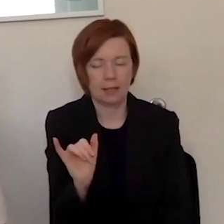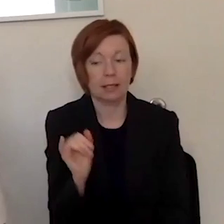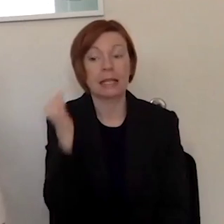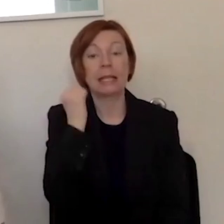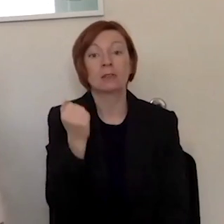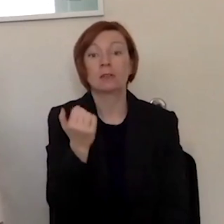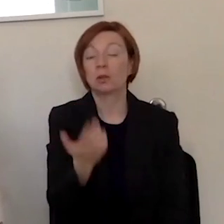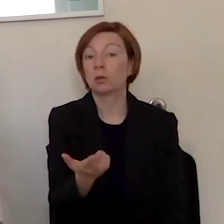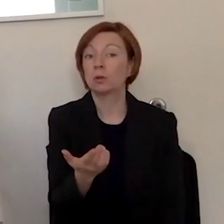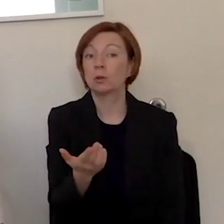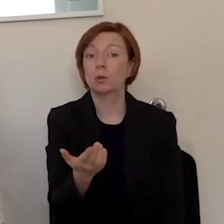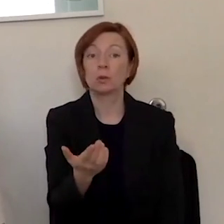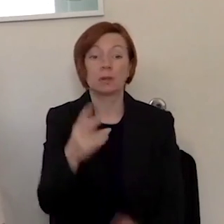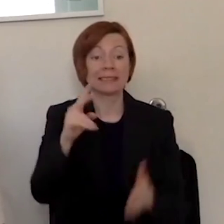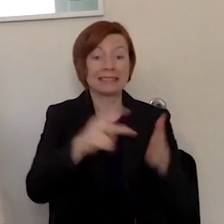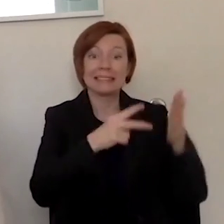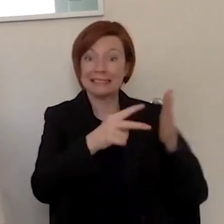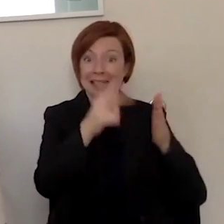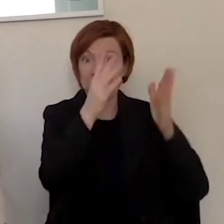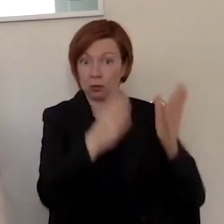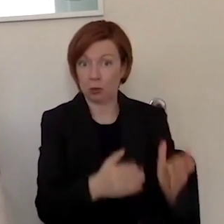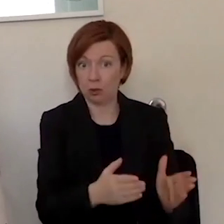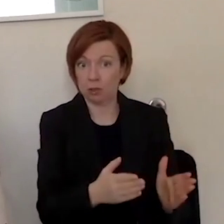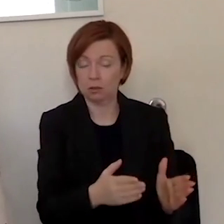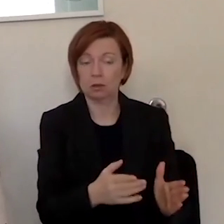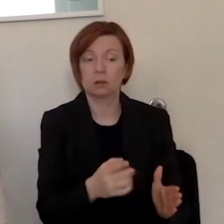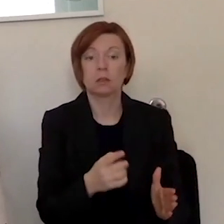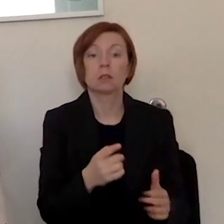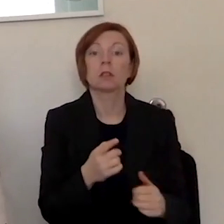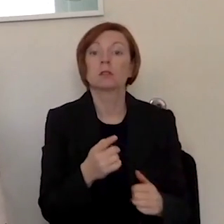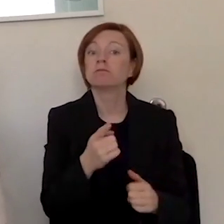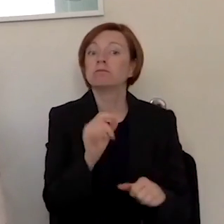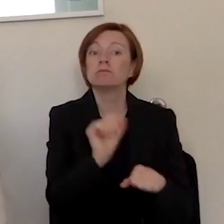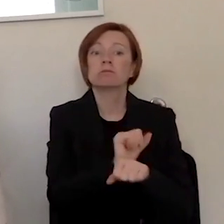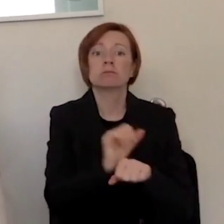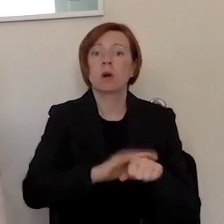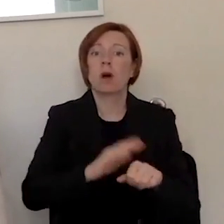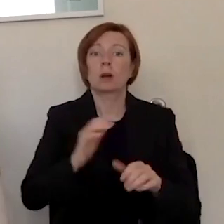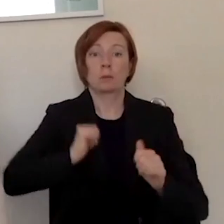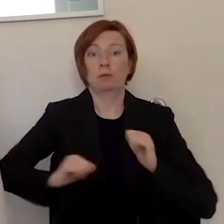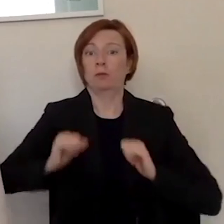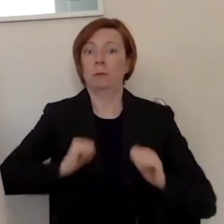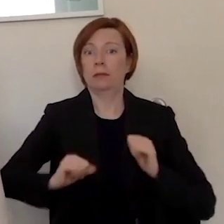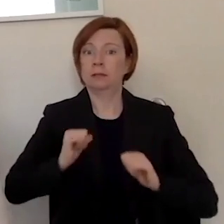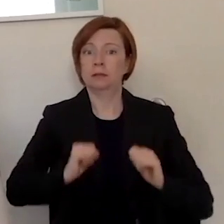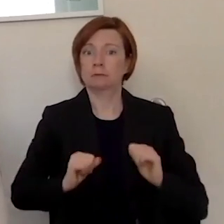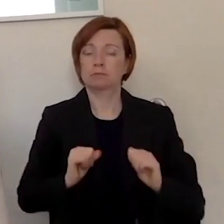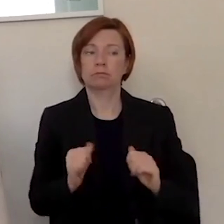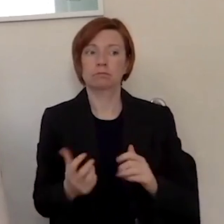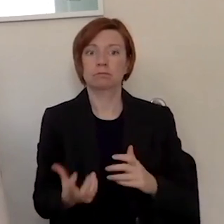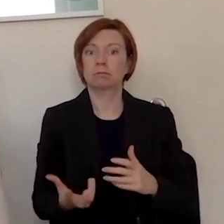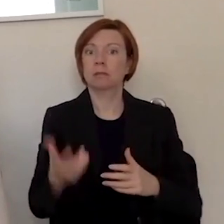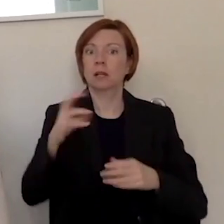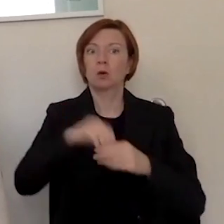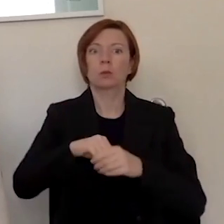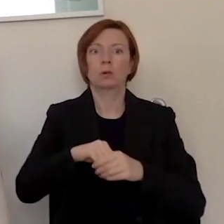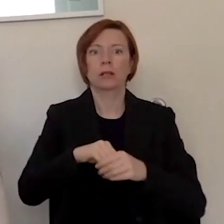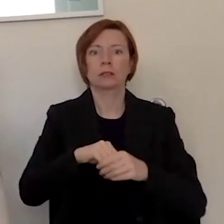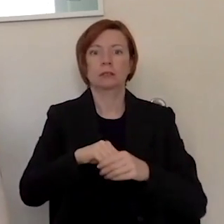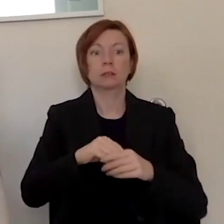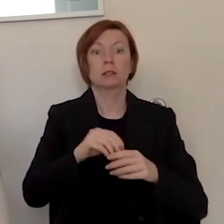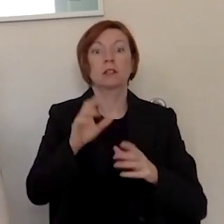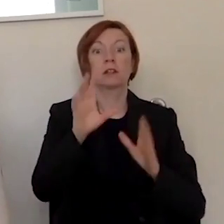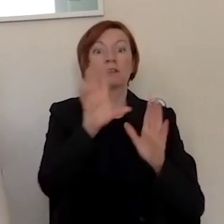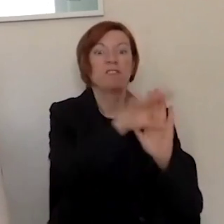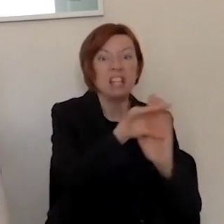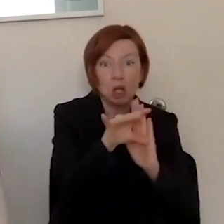if you are a dancer and you're working on a performance that does incorporate video